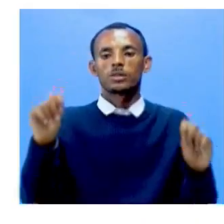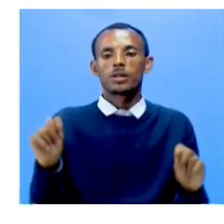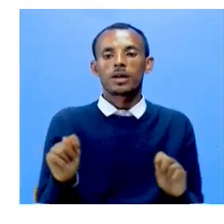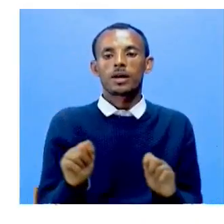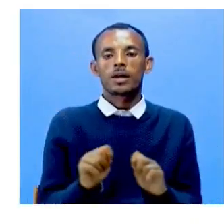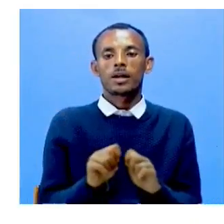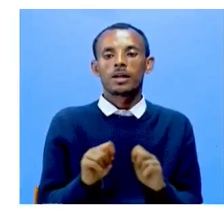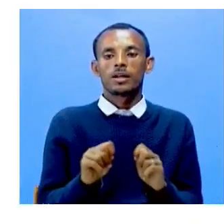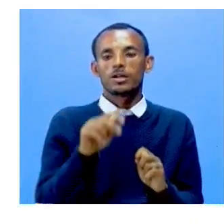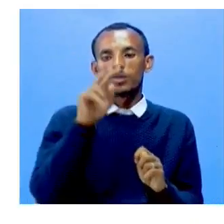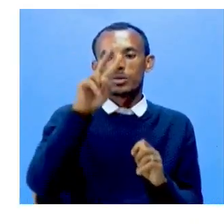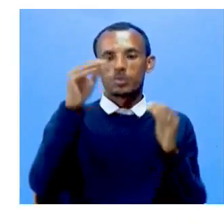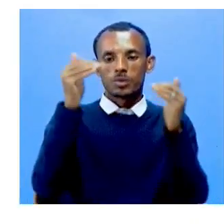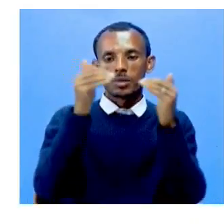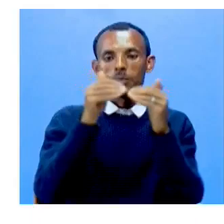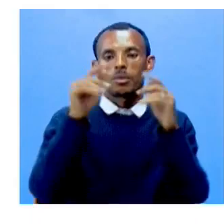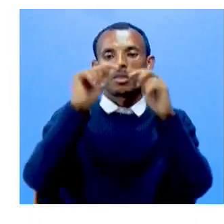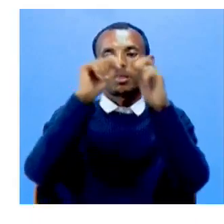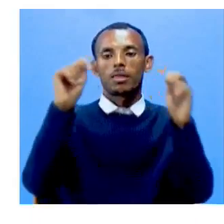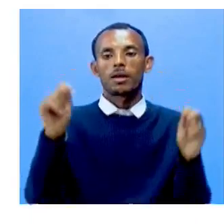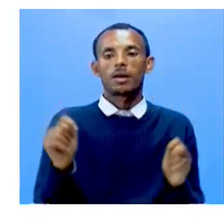congruent triangles.